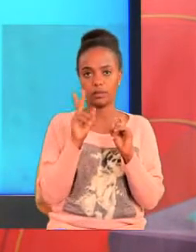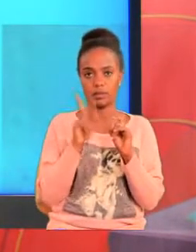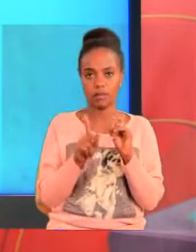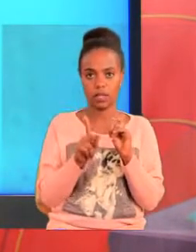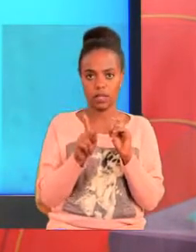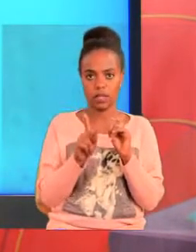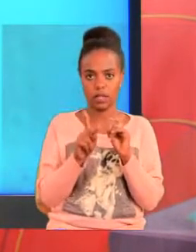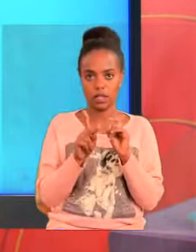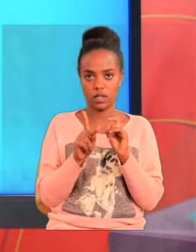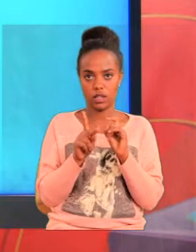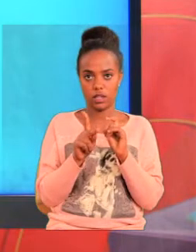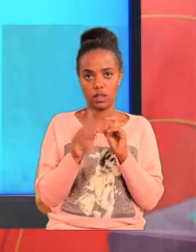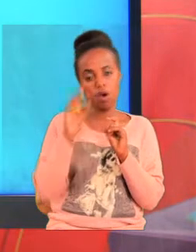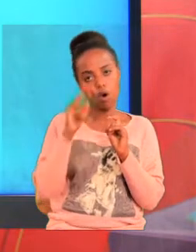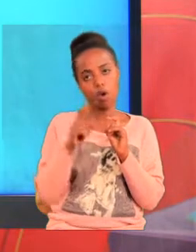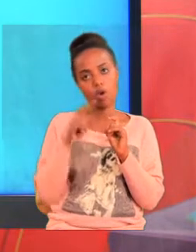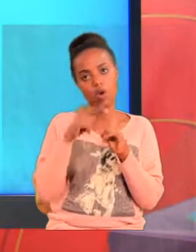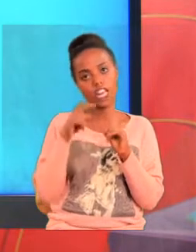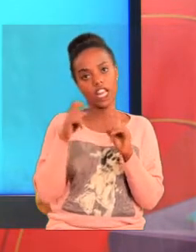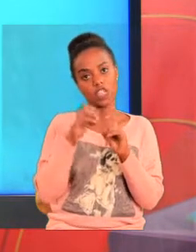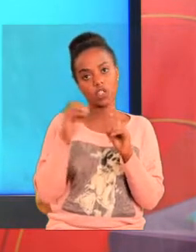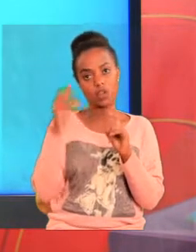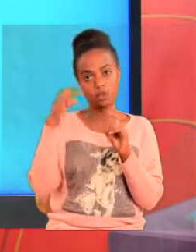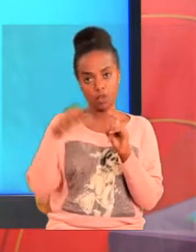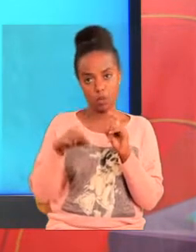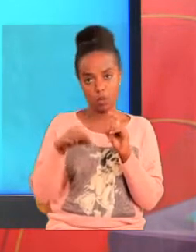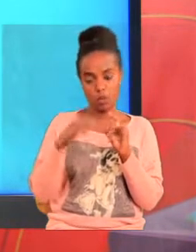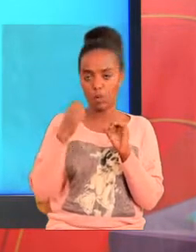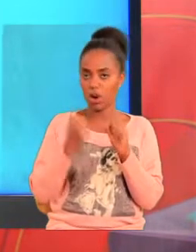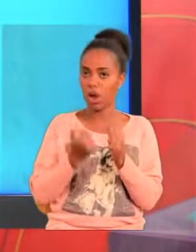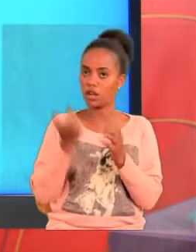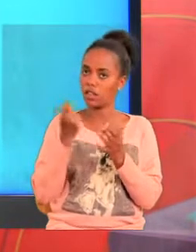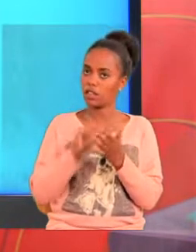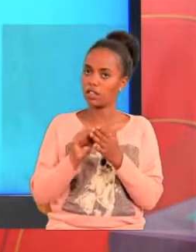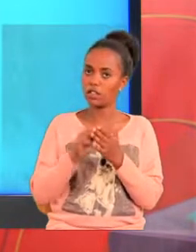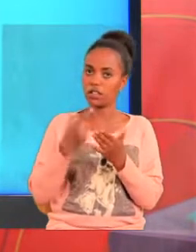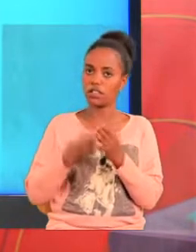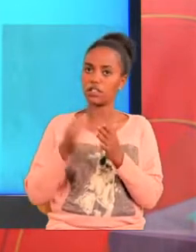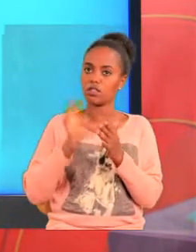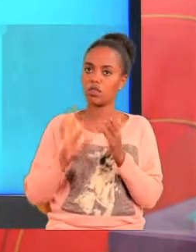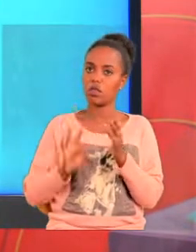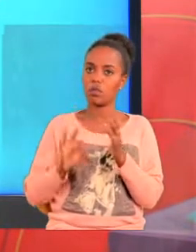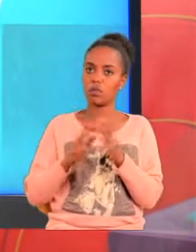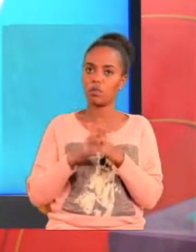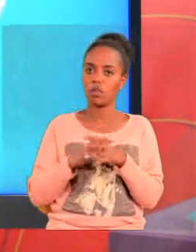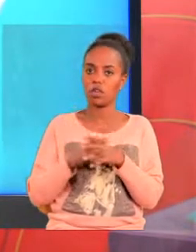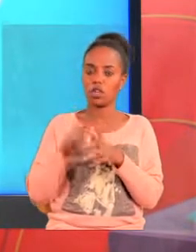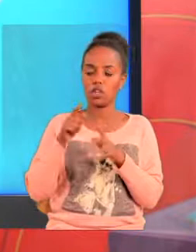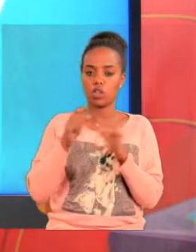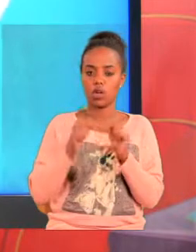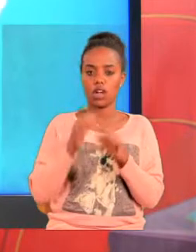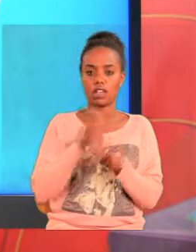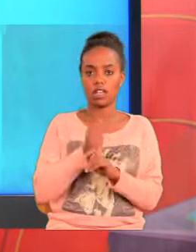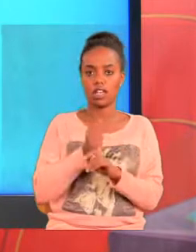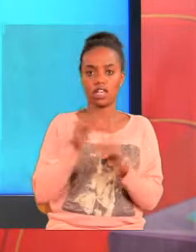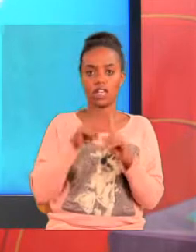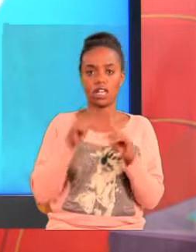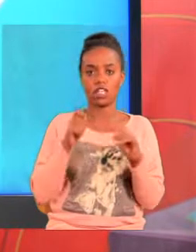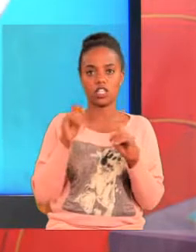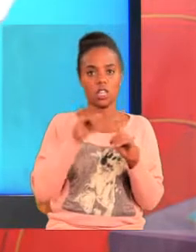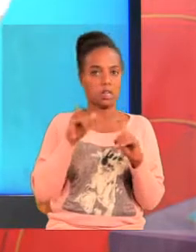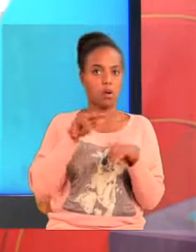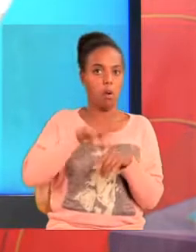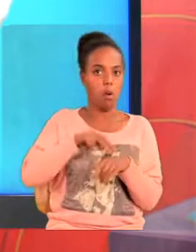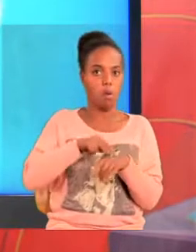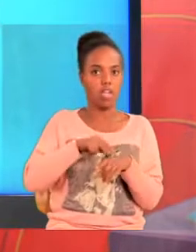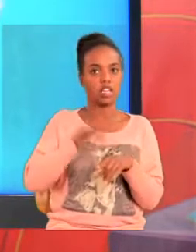P or negation of Q can be written in this form. You can take negation as a common